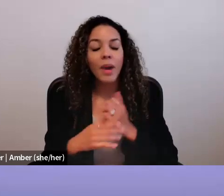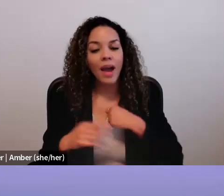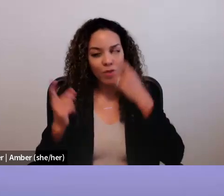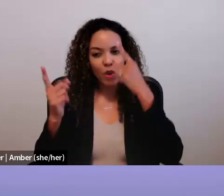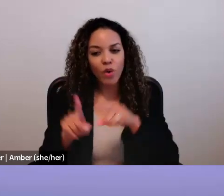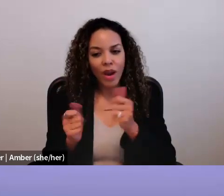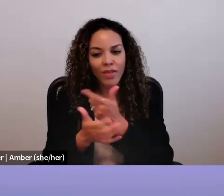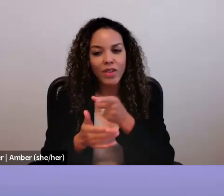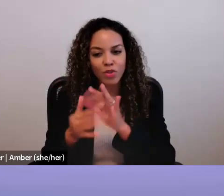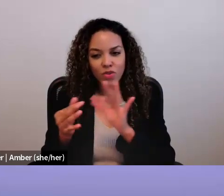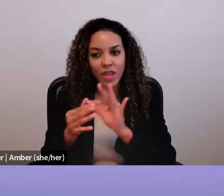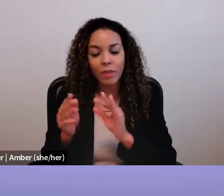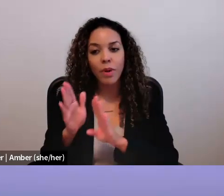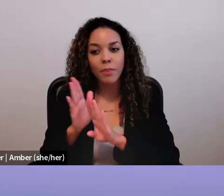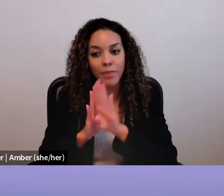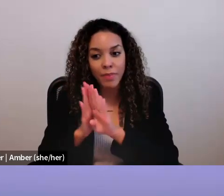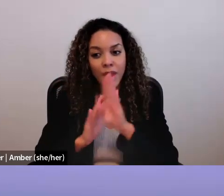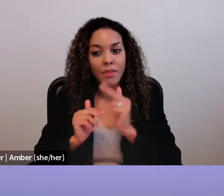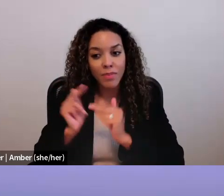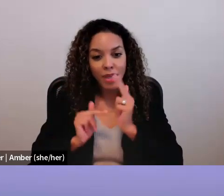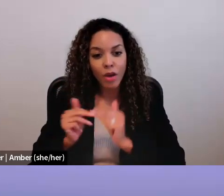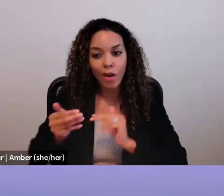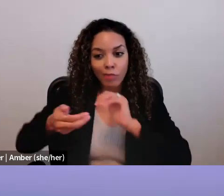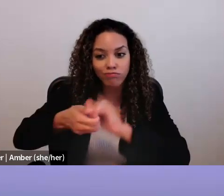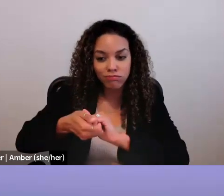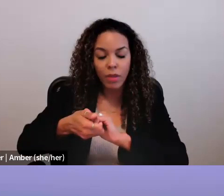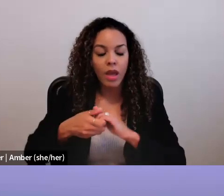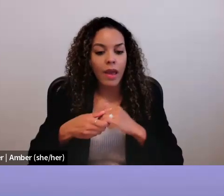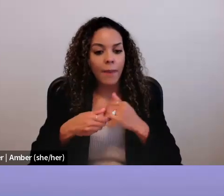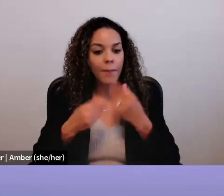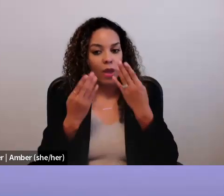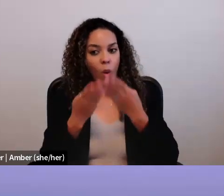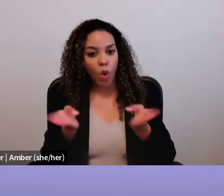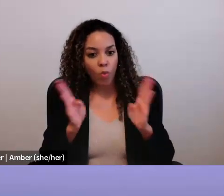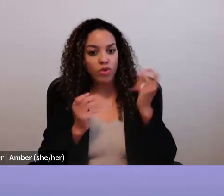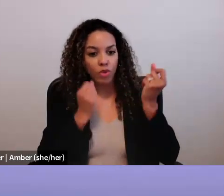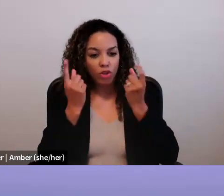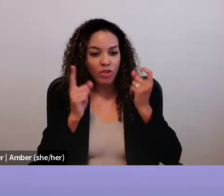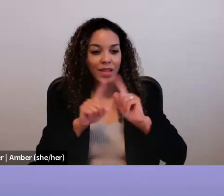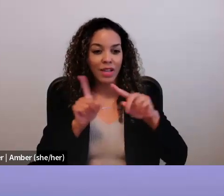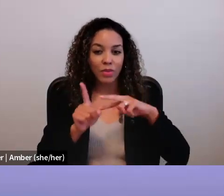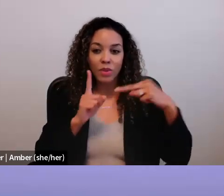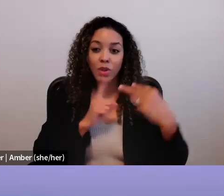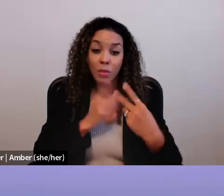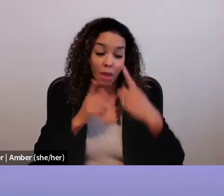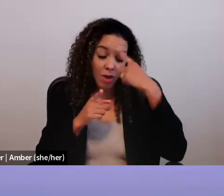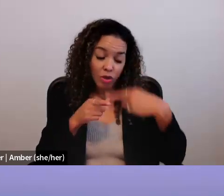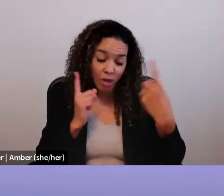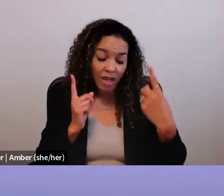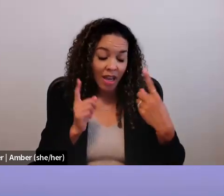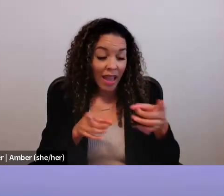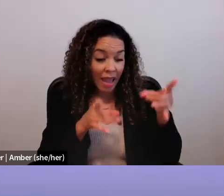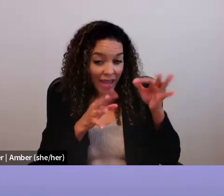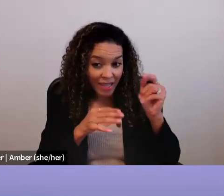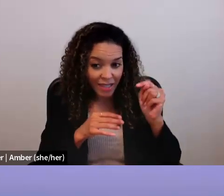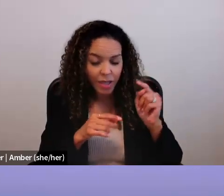said, but building those alliances and being open up to understand the other point of view, even though you may disagree or you may hate it,